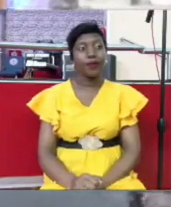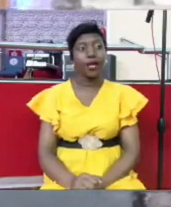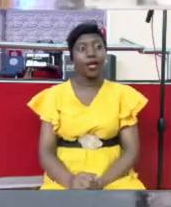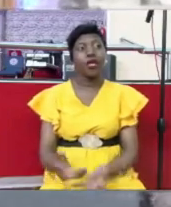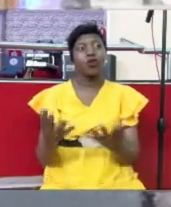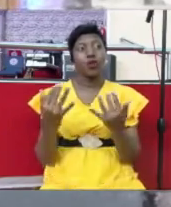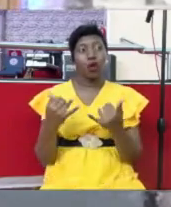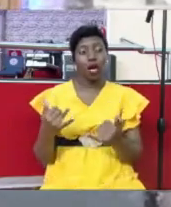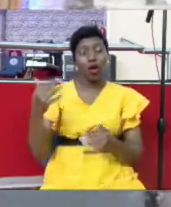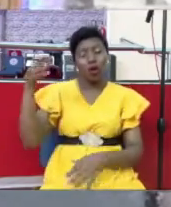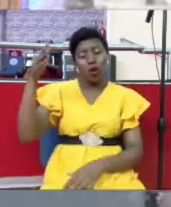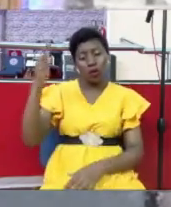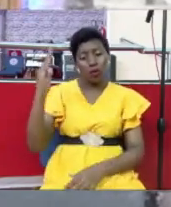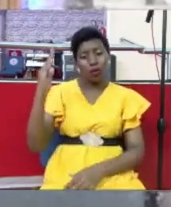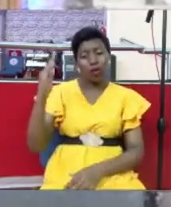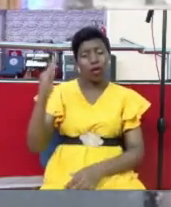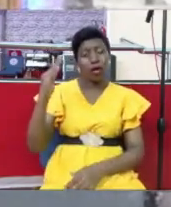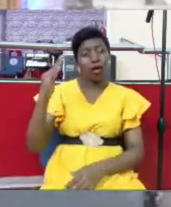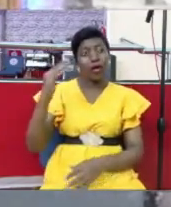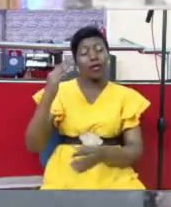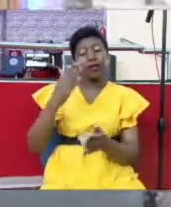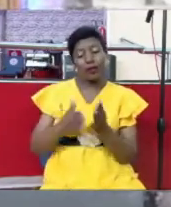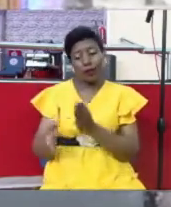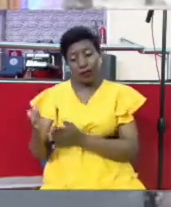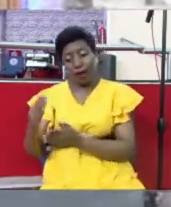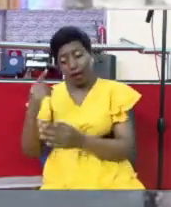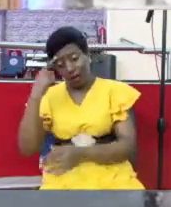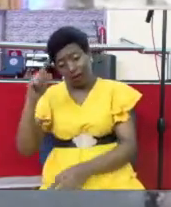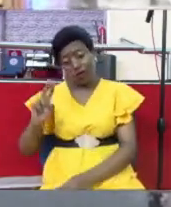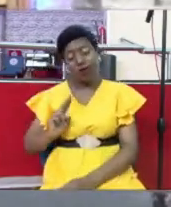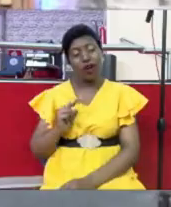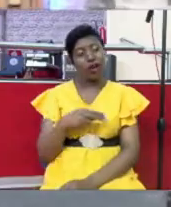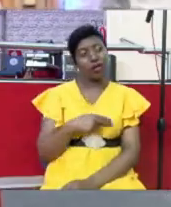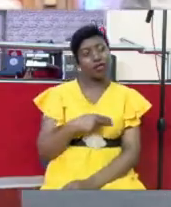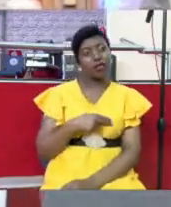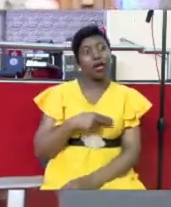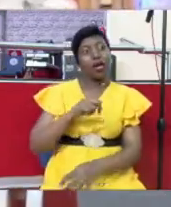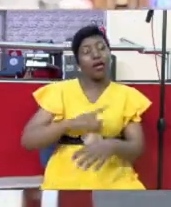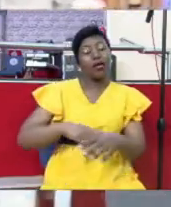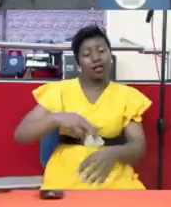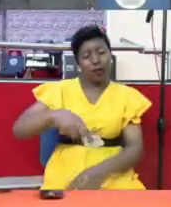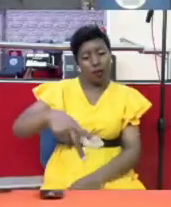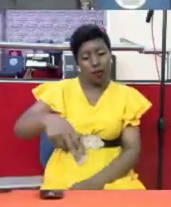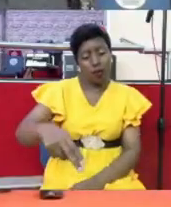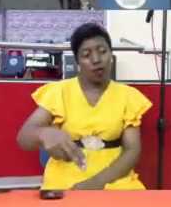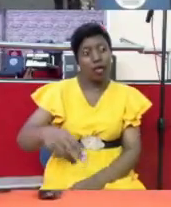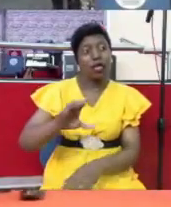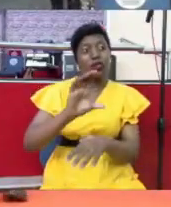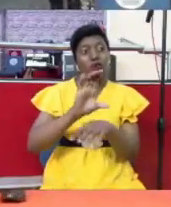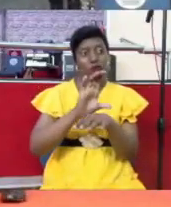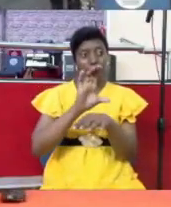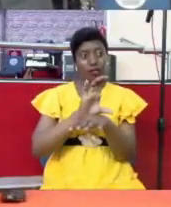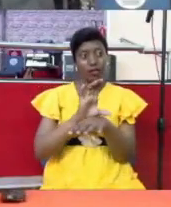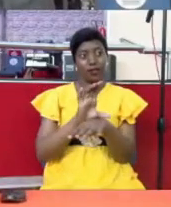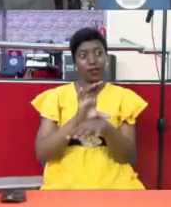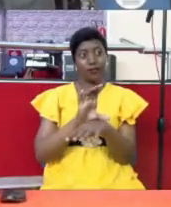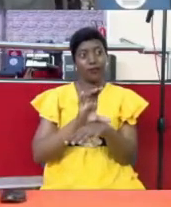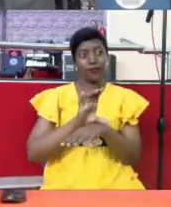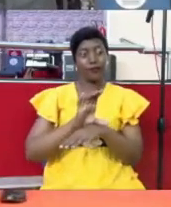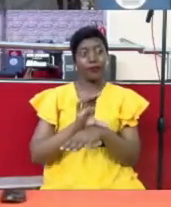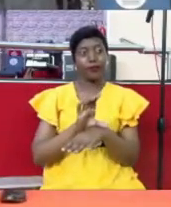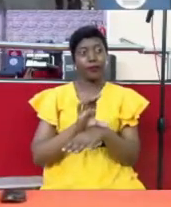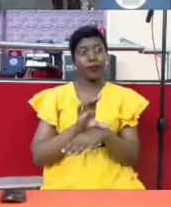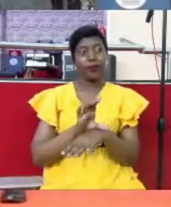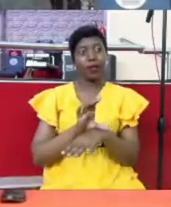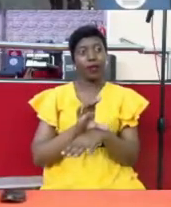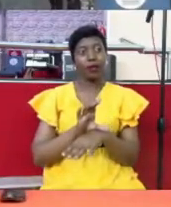for us. Hivyo basi anatupangia. Therefore, as you walk into the house of the Lord, ili kwamba ukienda ndani ya nyumba ya Bwana, why do